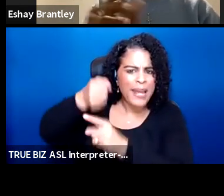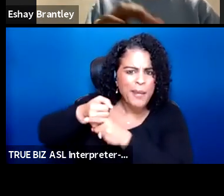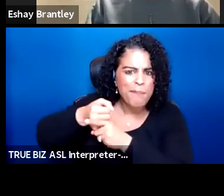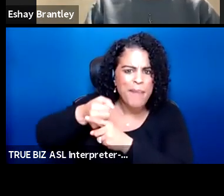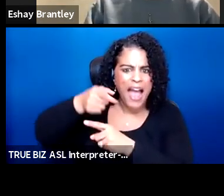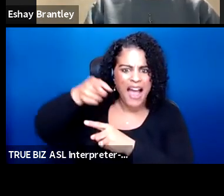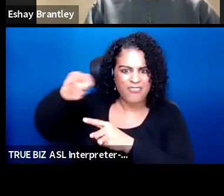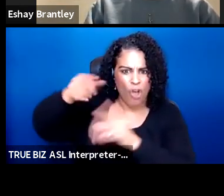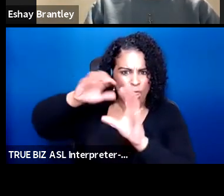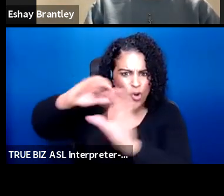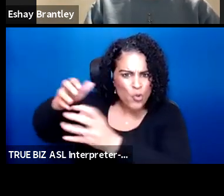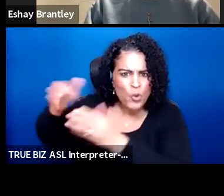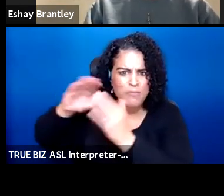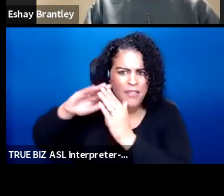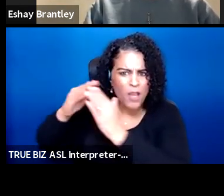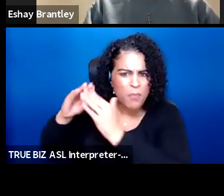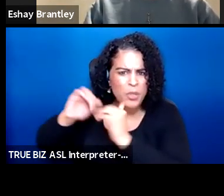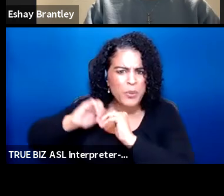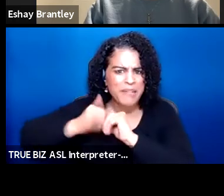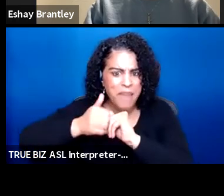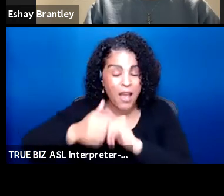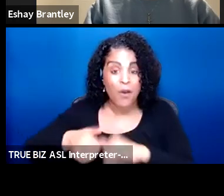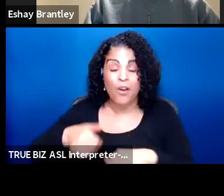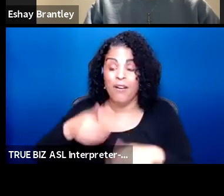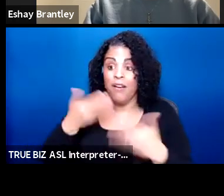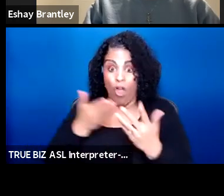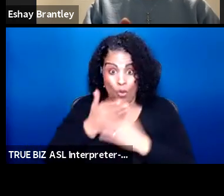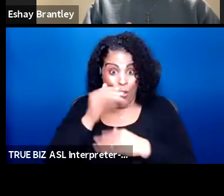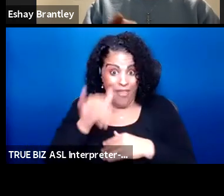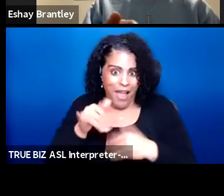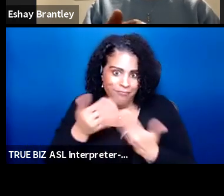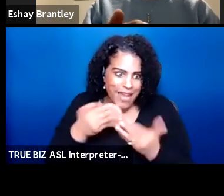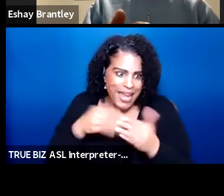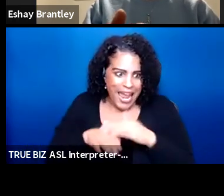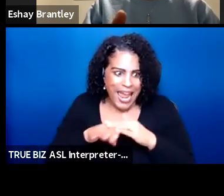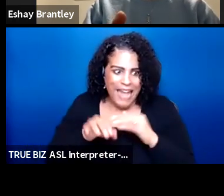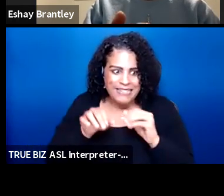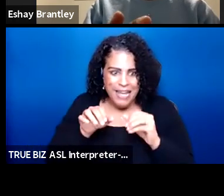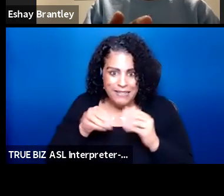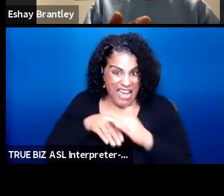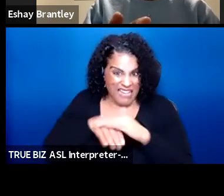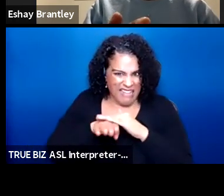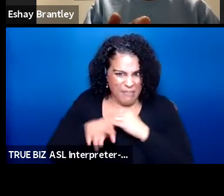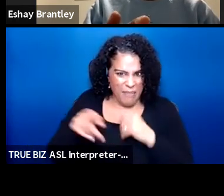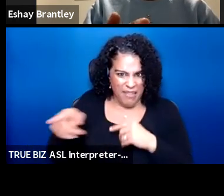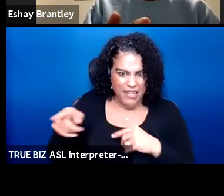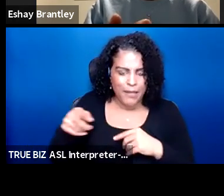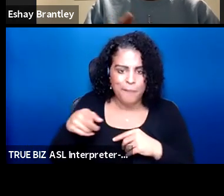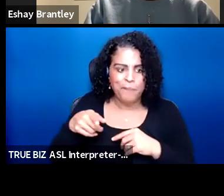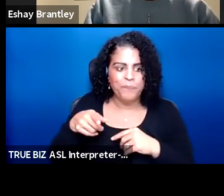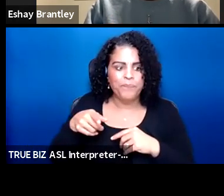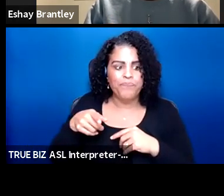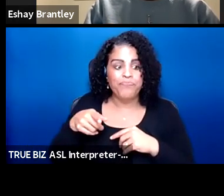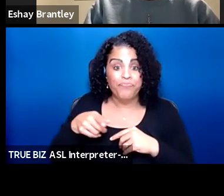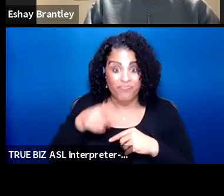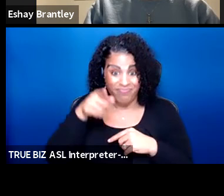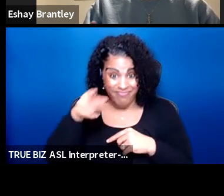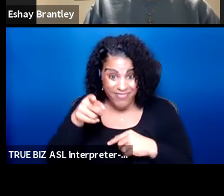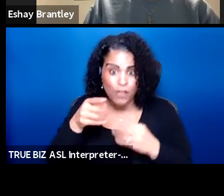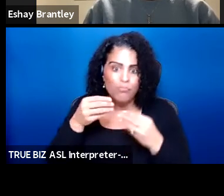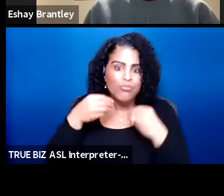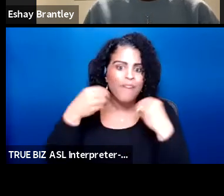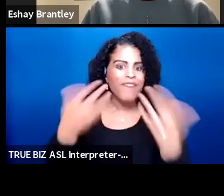these groups, these communities? And through that is accessibility. Through that is, you know, providing theater that's